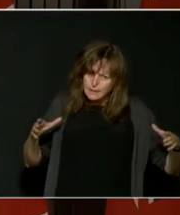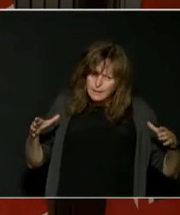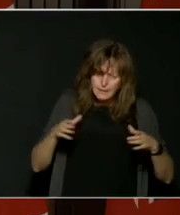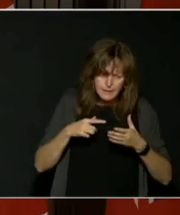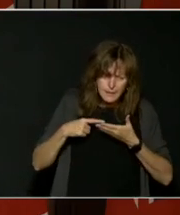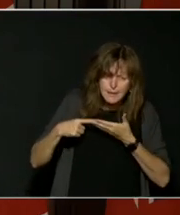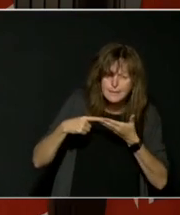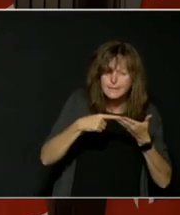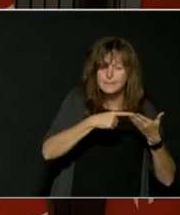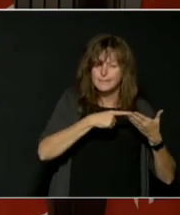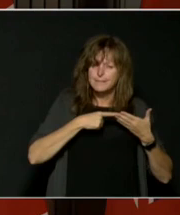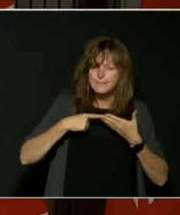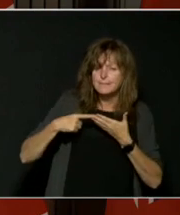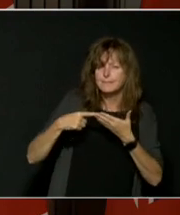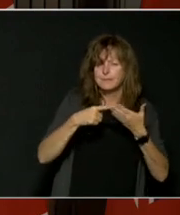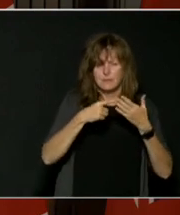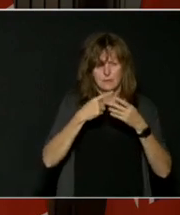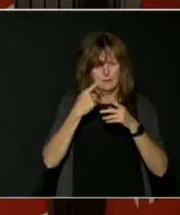is currently